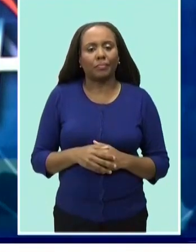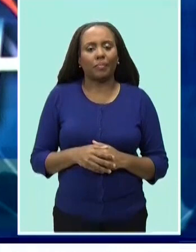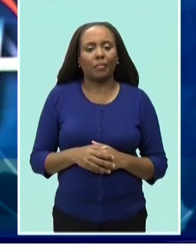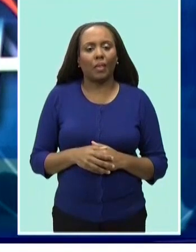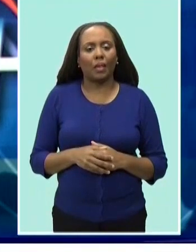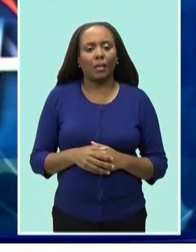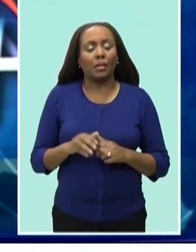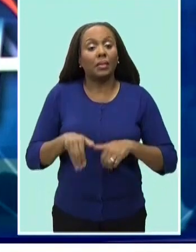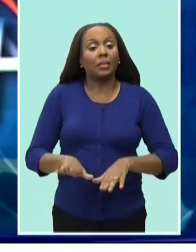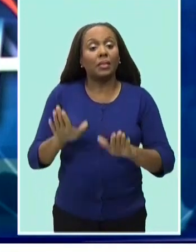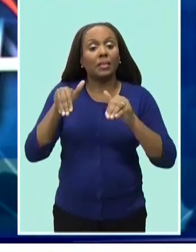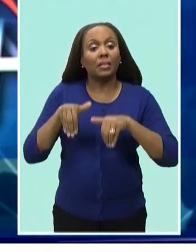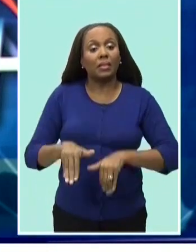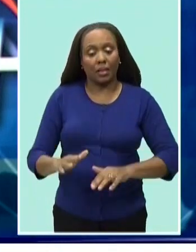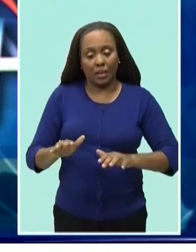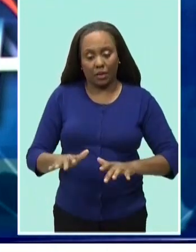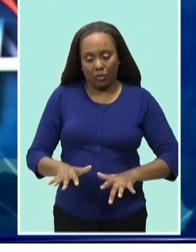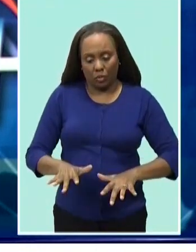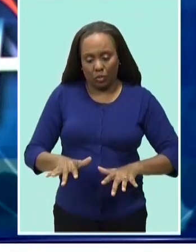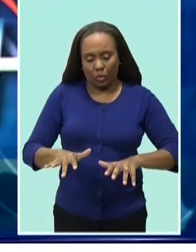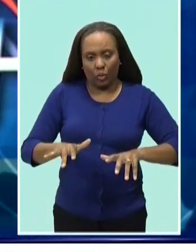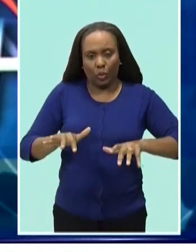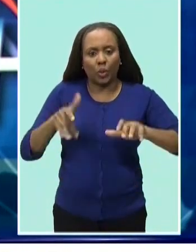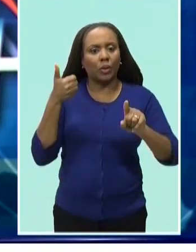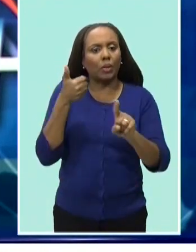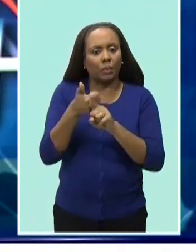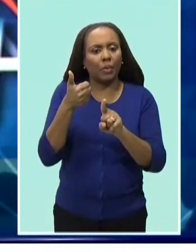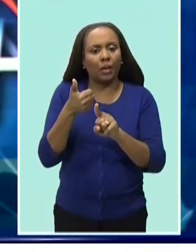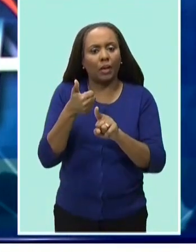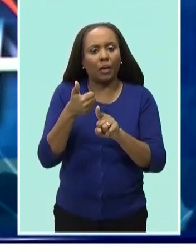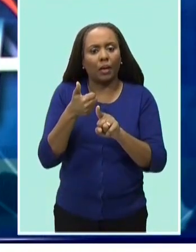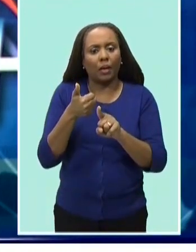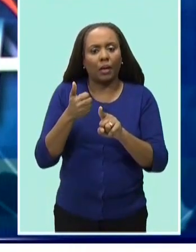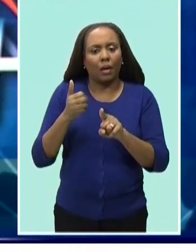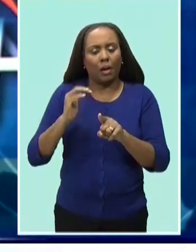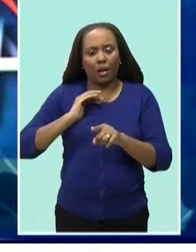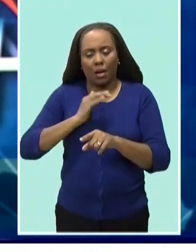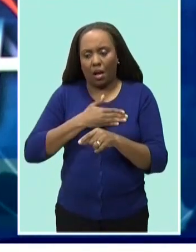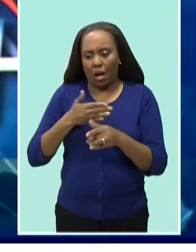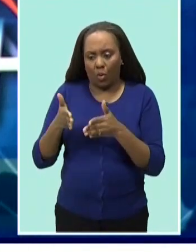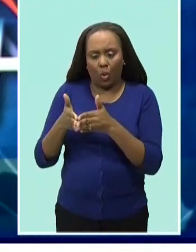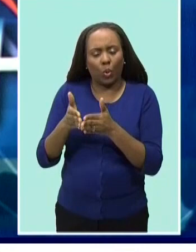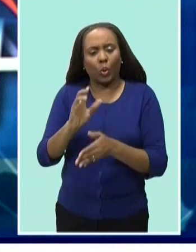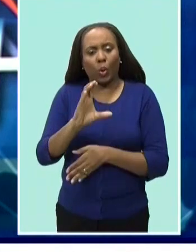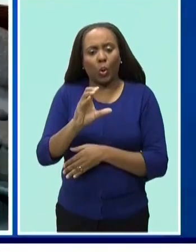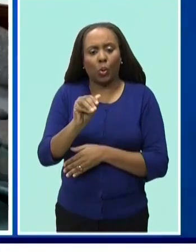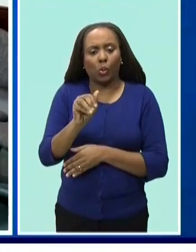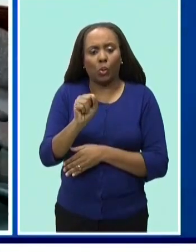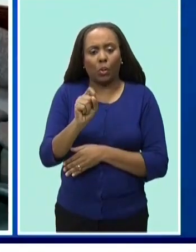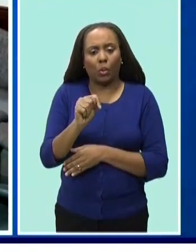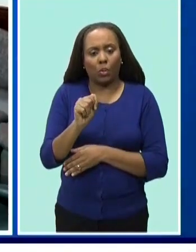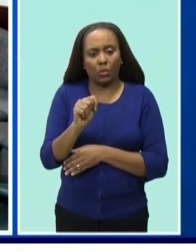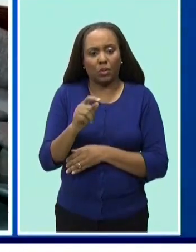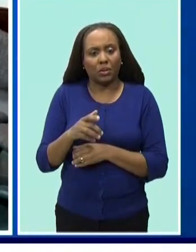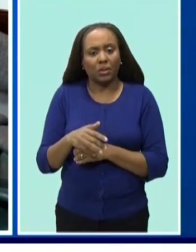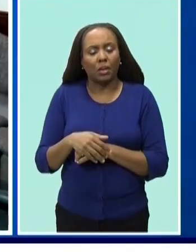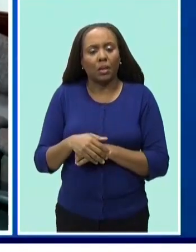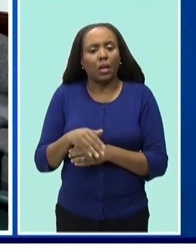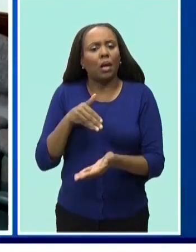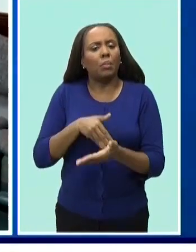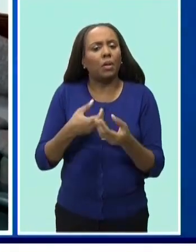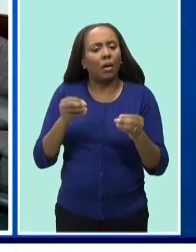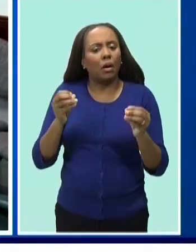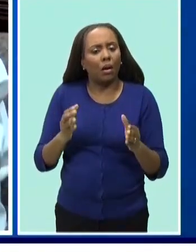in the coming years will not only affect the coastlines but local fresh water supply as well. Medical Officer of Health Dr. Ingrid Cumberbatch made